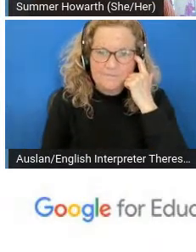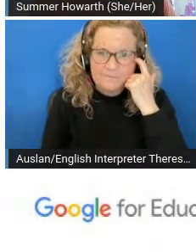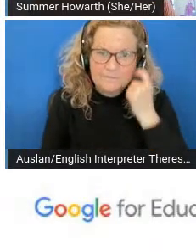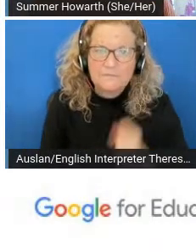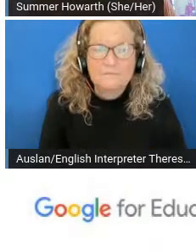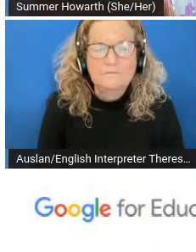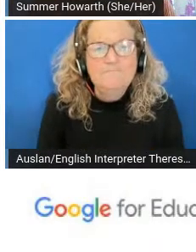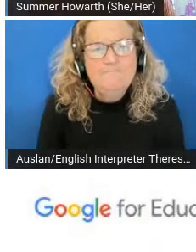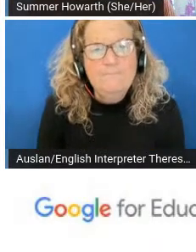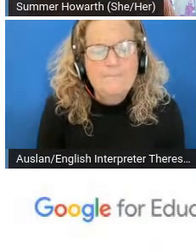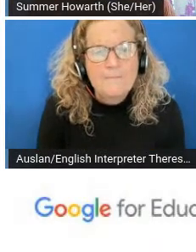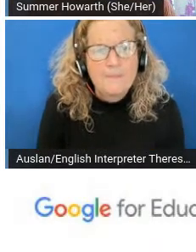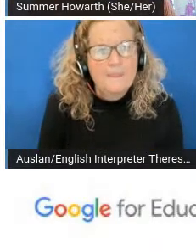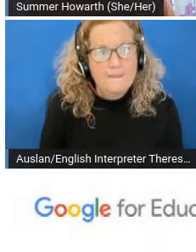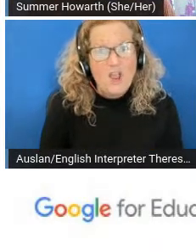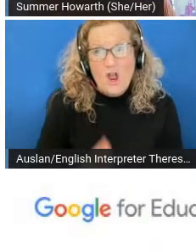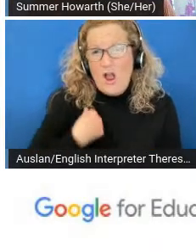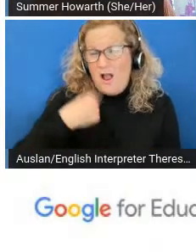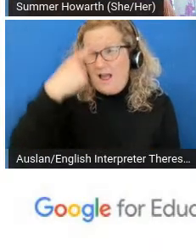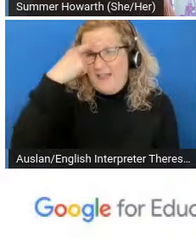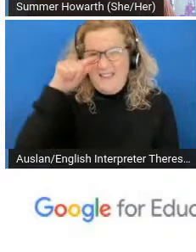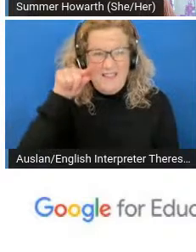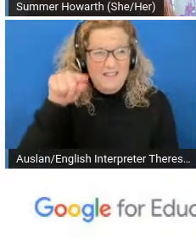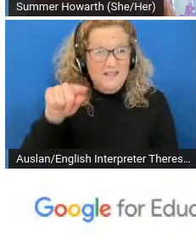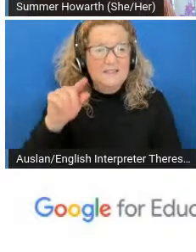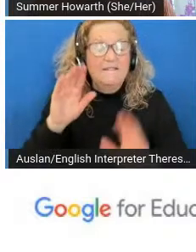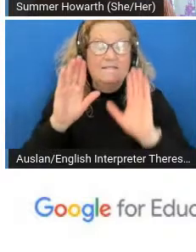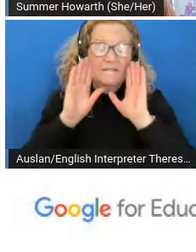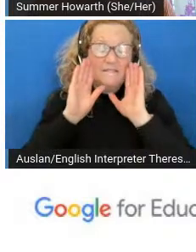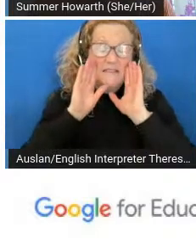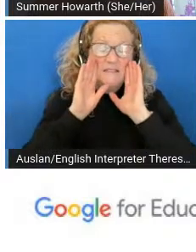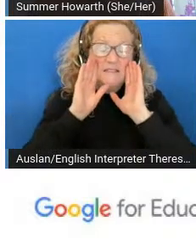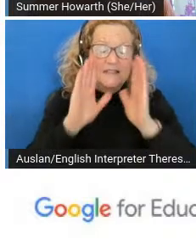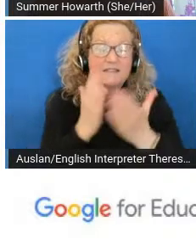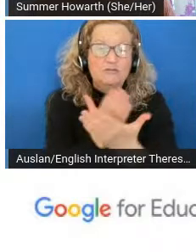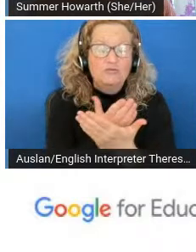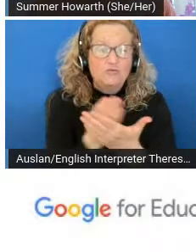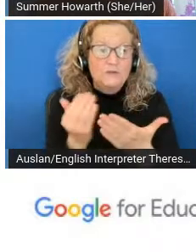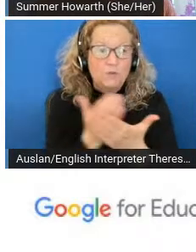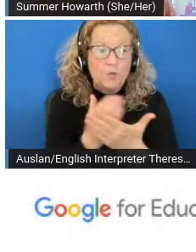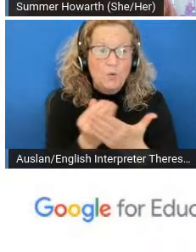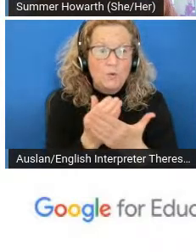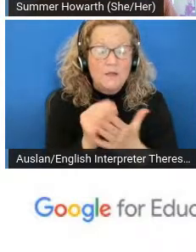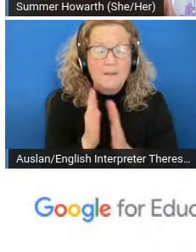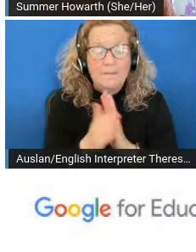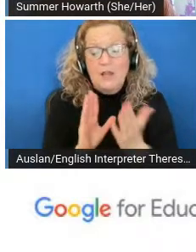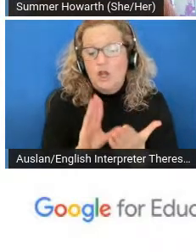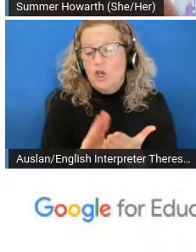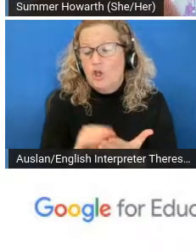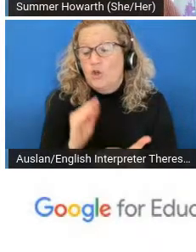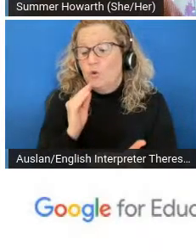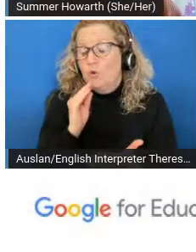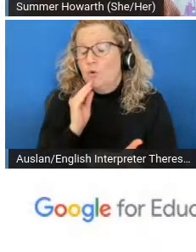really fantastic resources that will pique curiosity, get kids thinking. And the first one I'm actually going